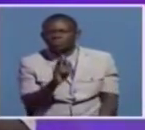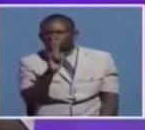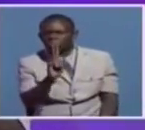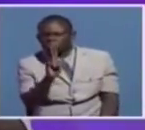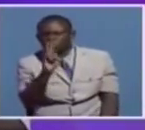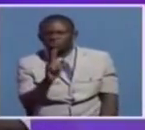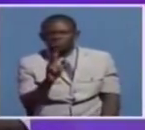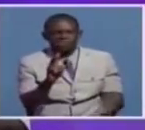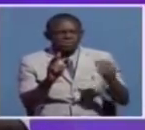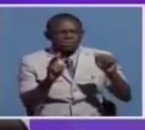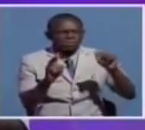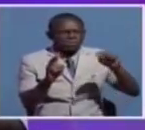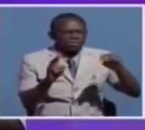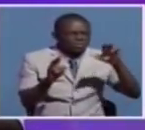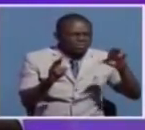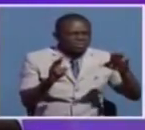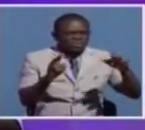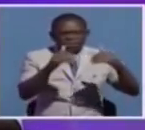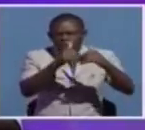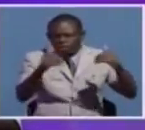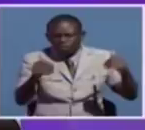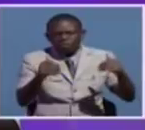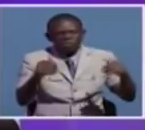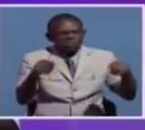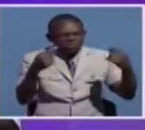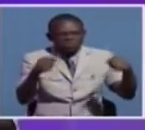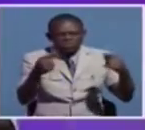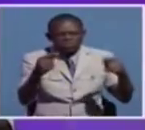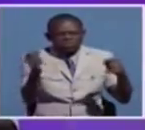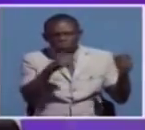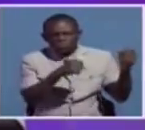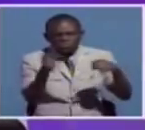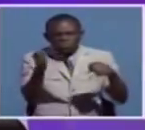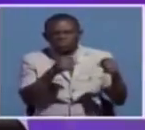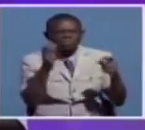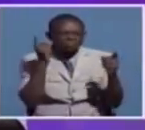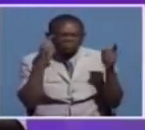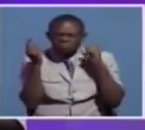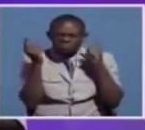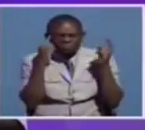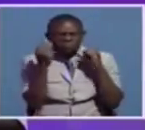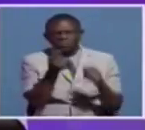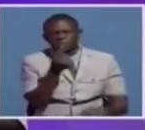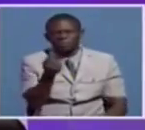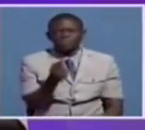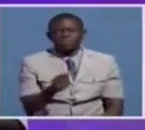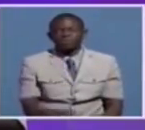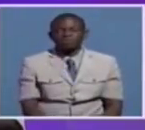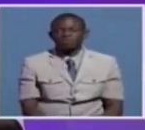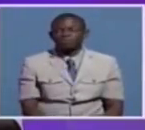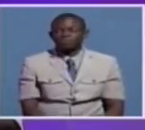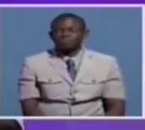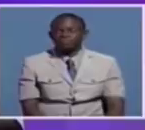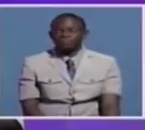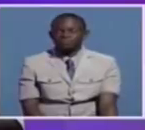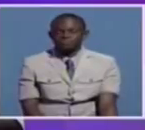ANC parted company. And there was also violent activity between the two political parties. Sometimes those would happen because it was a struggle